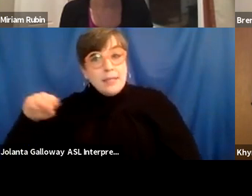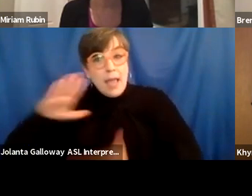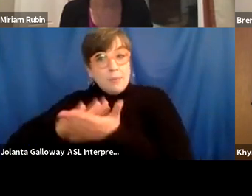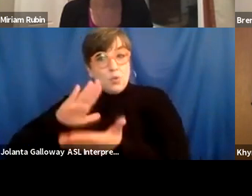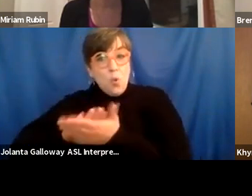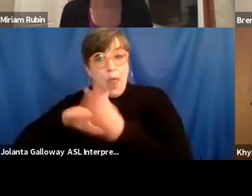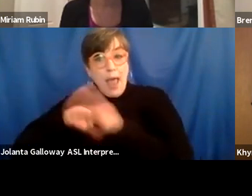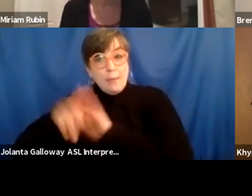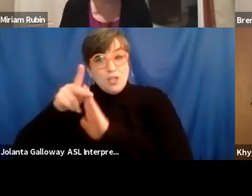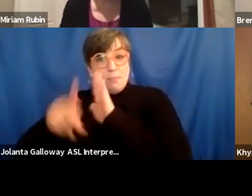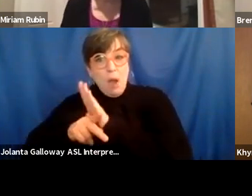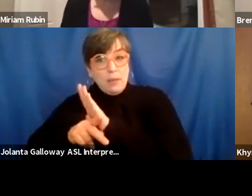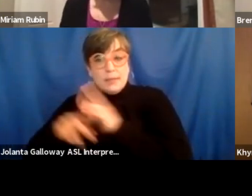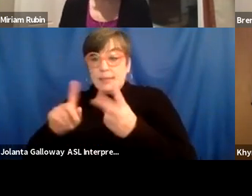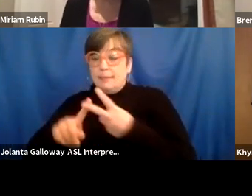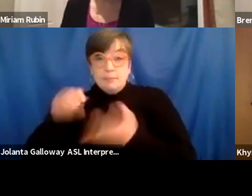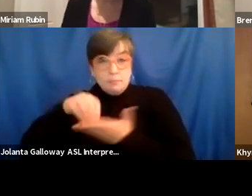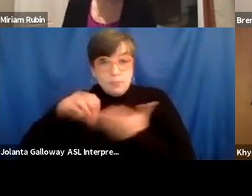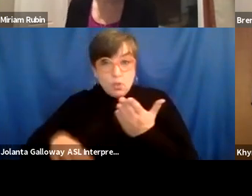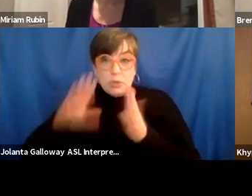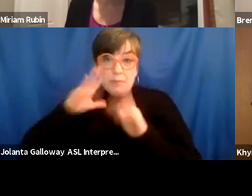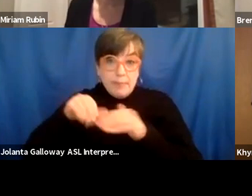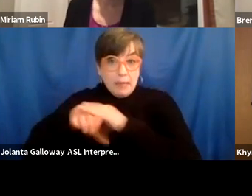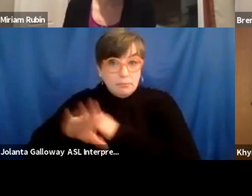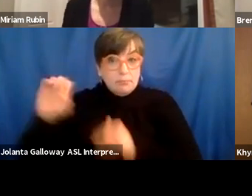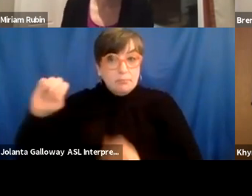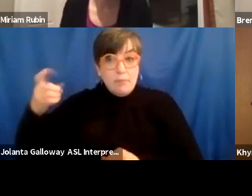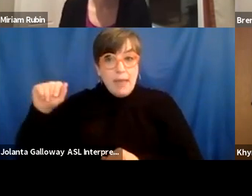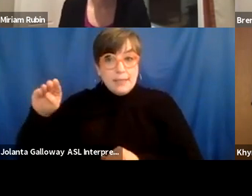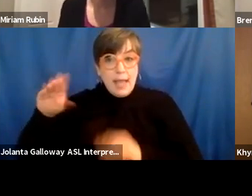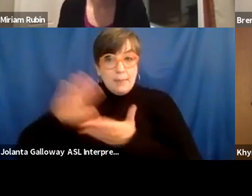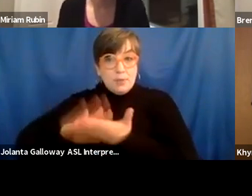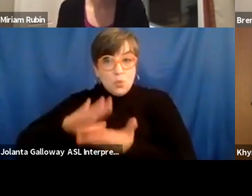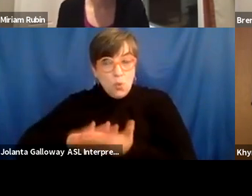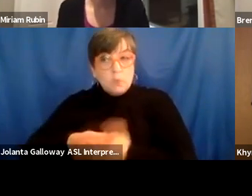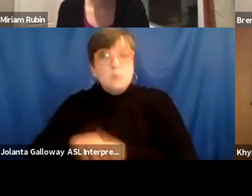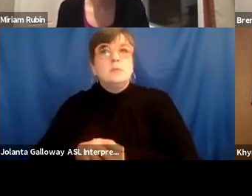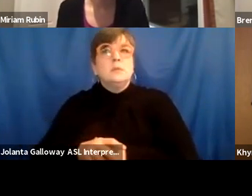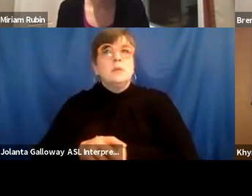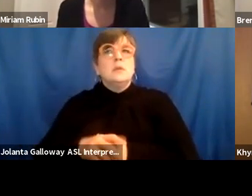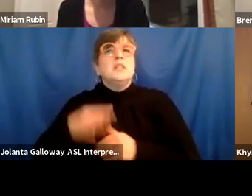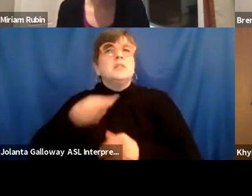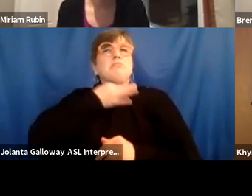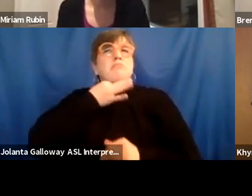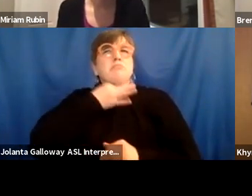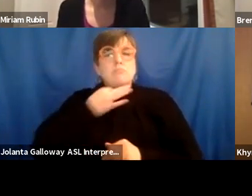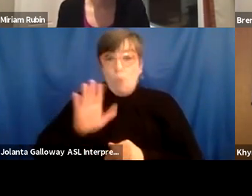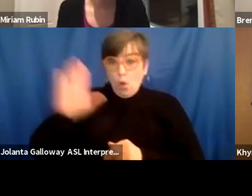the students that are going to be expected to entering our exam schools, how has